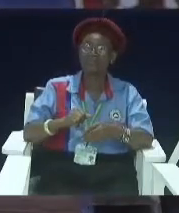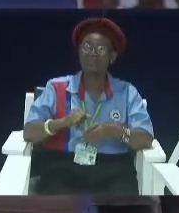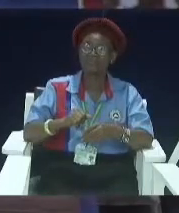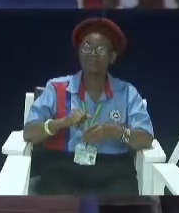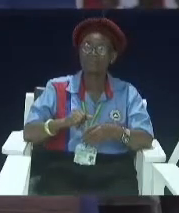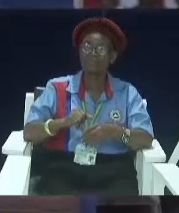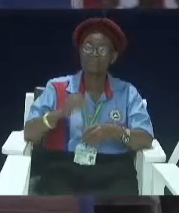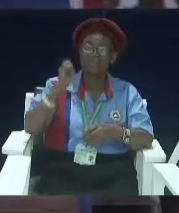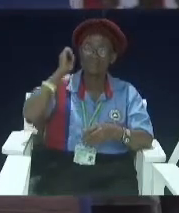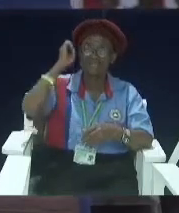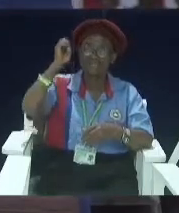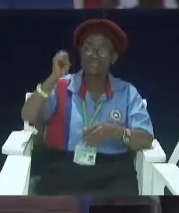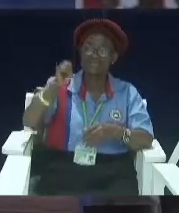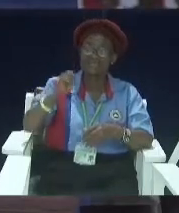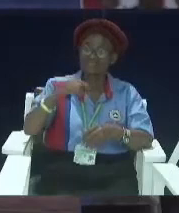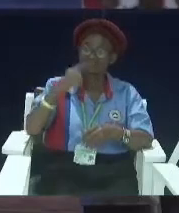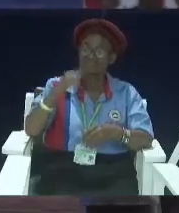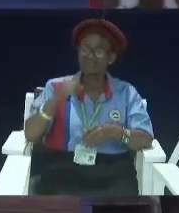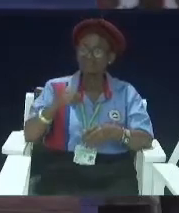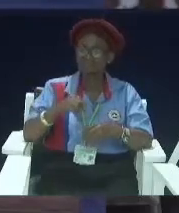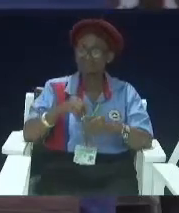And he saw,